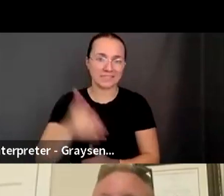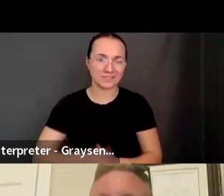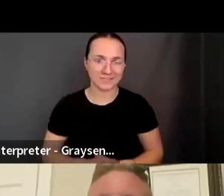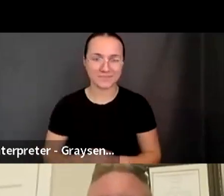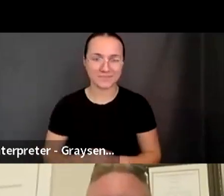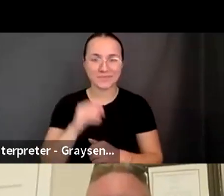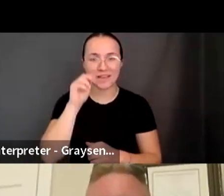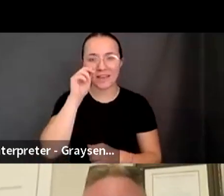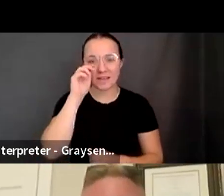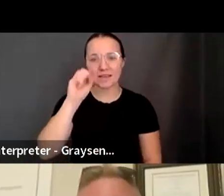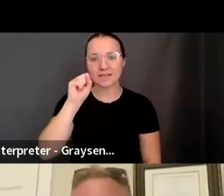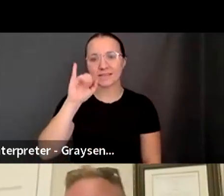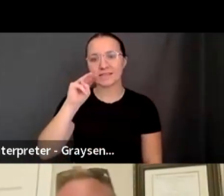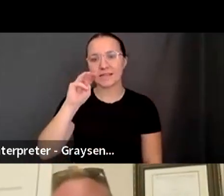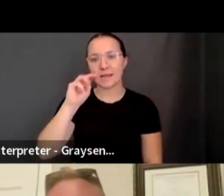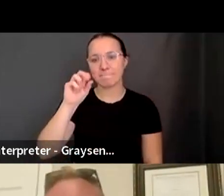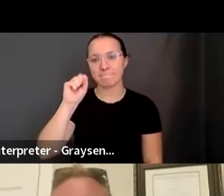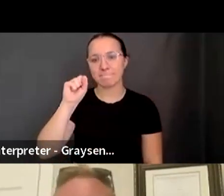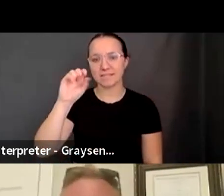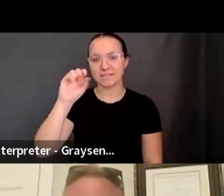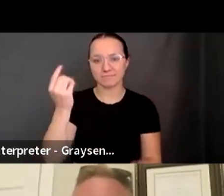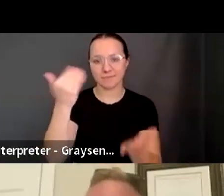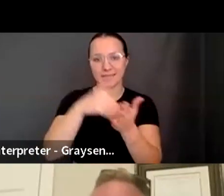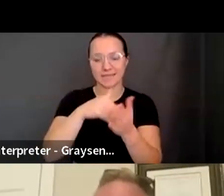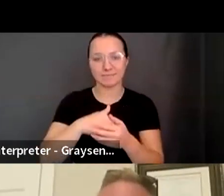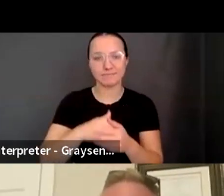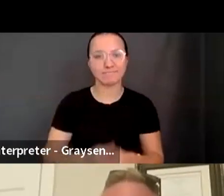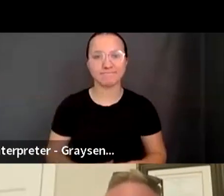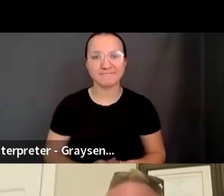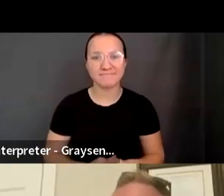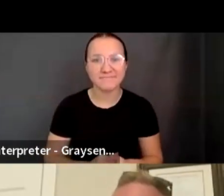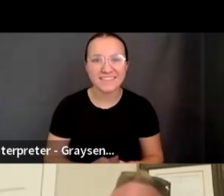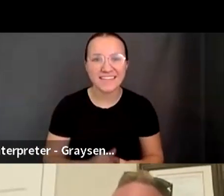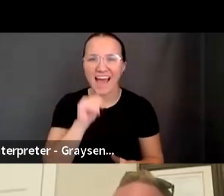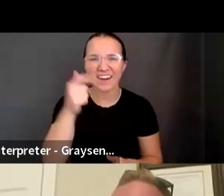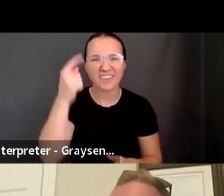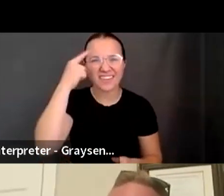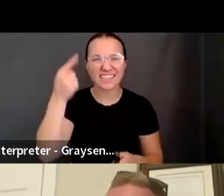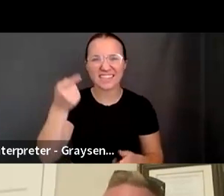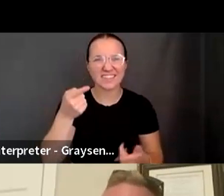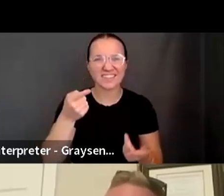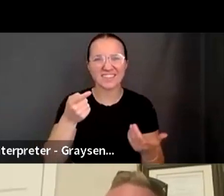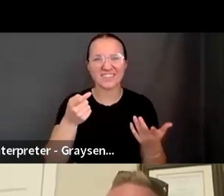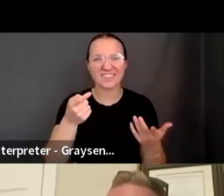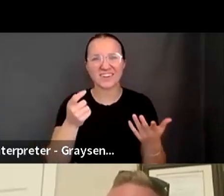This is Simmons again. No. I don't think you're off base.